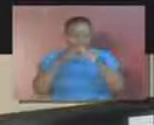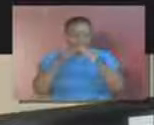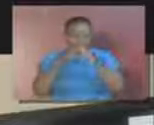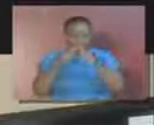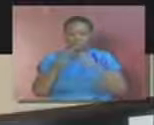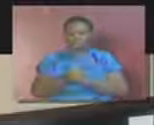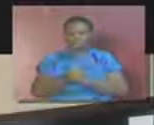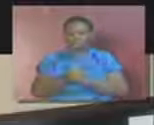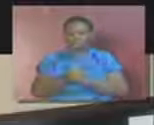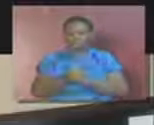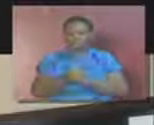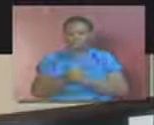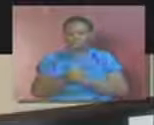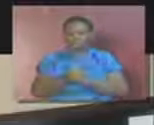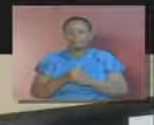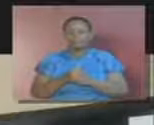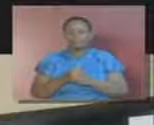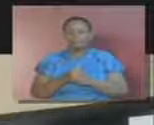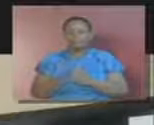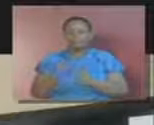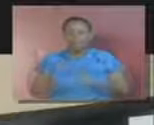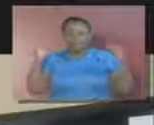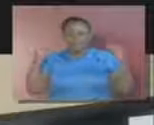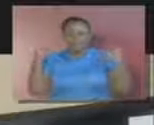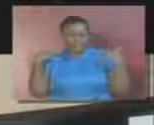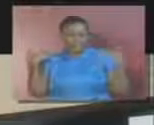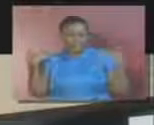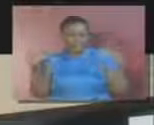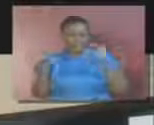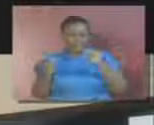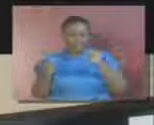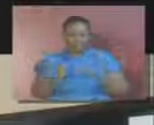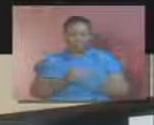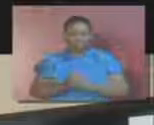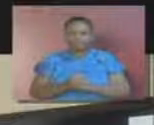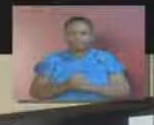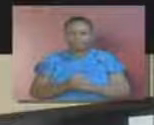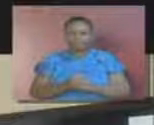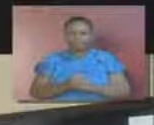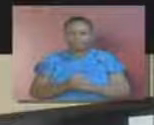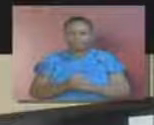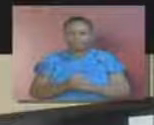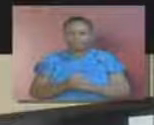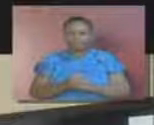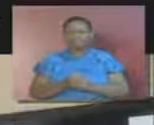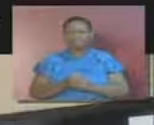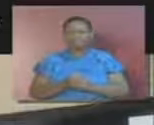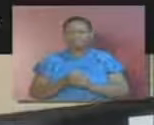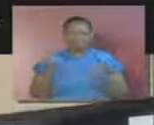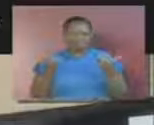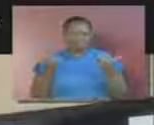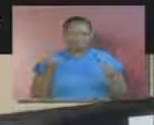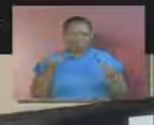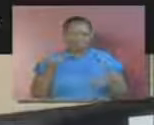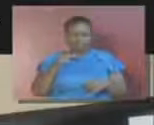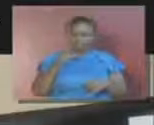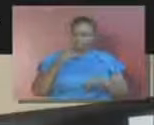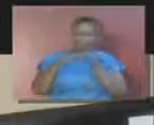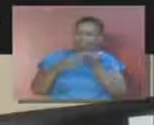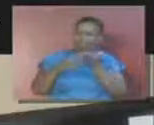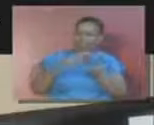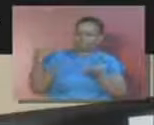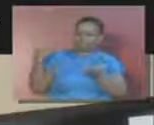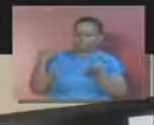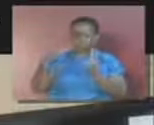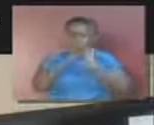you mentioned some, seeing some disturbing sites. That was, I suppose, information that